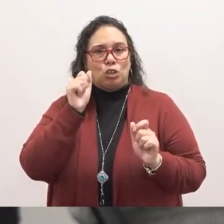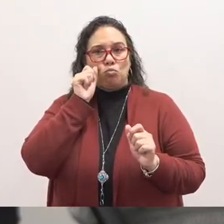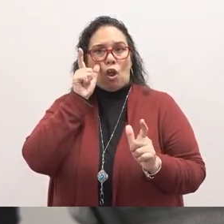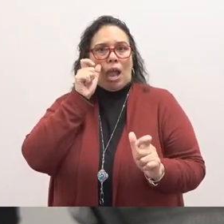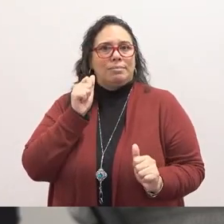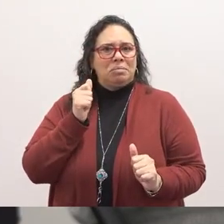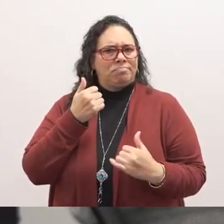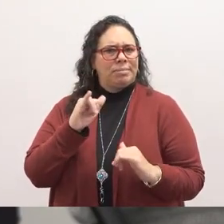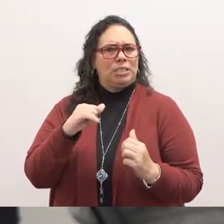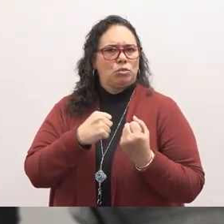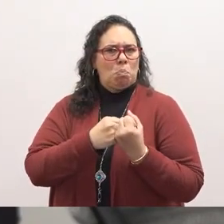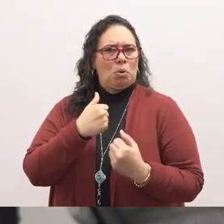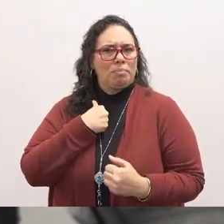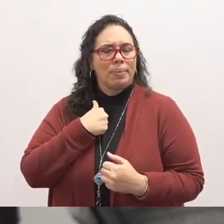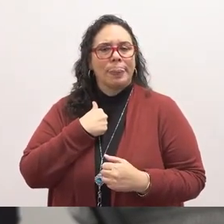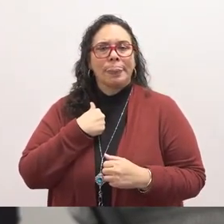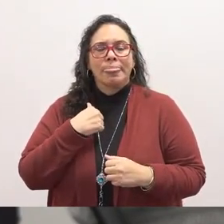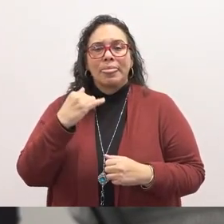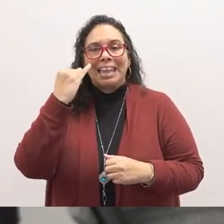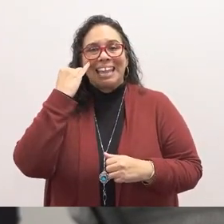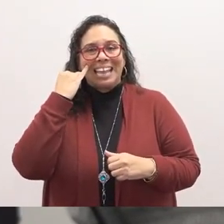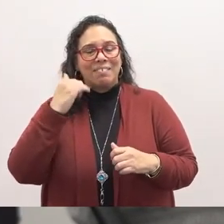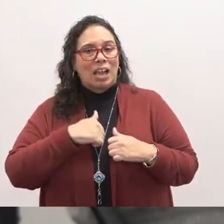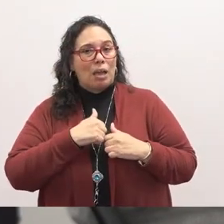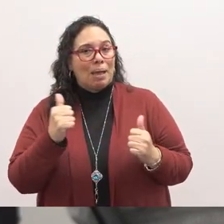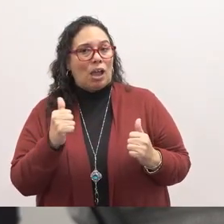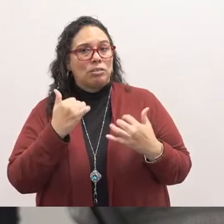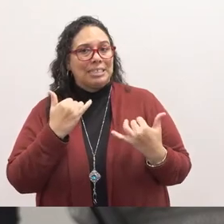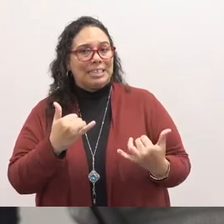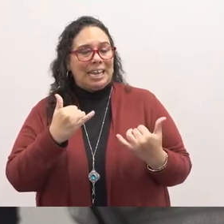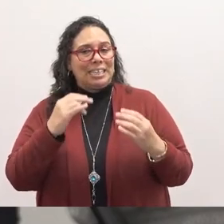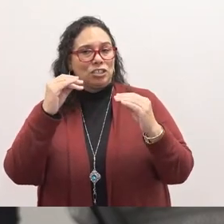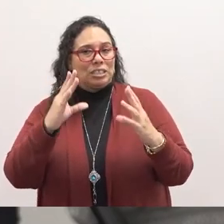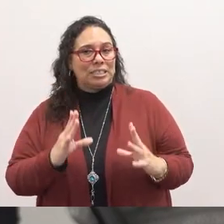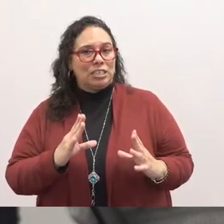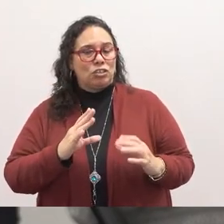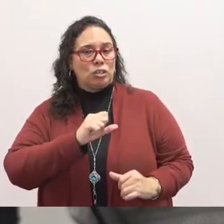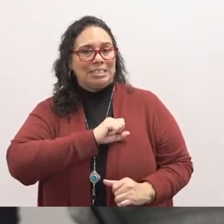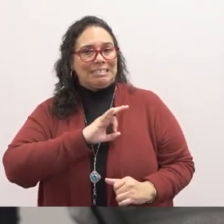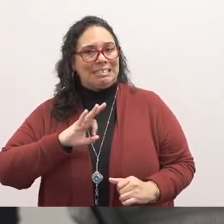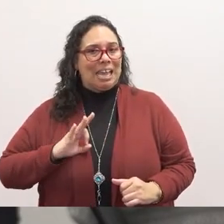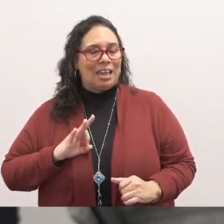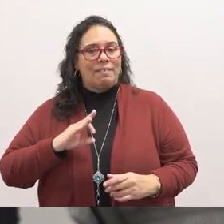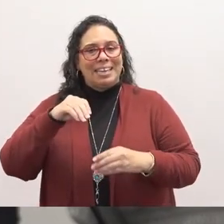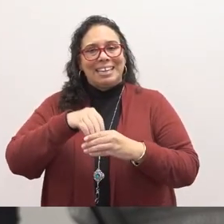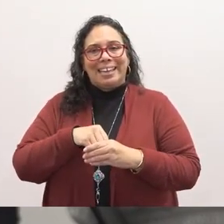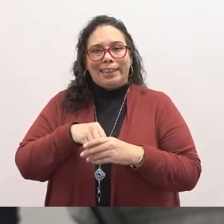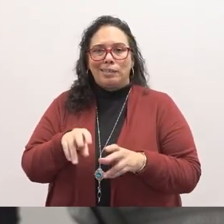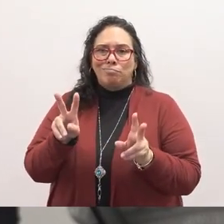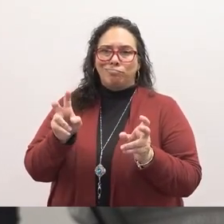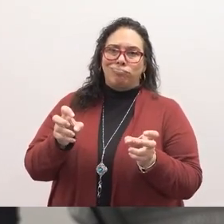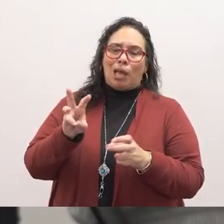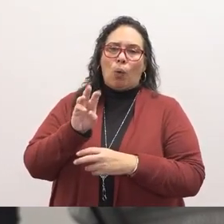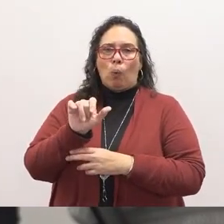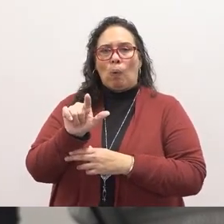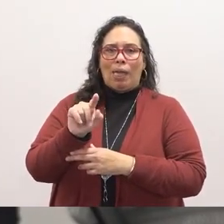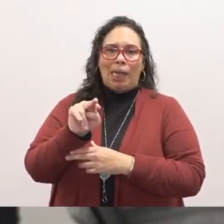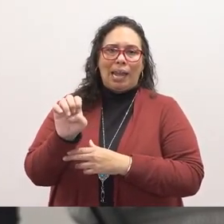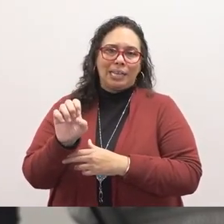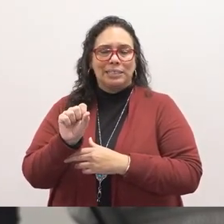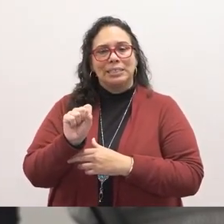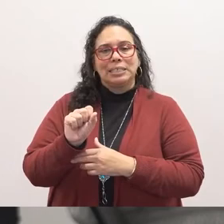overwhelming support. Had I come out today to a teacher or a staff member in one of these so-called wellness centers, I may not have had the